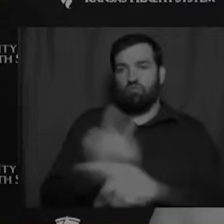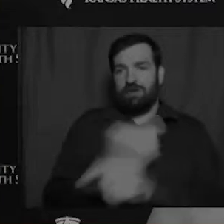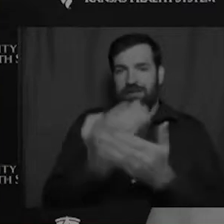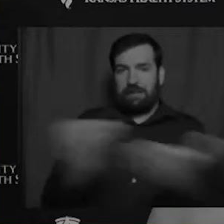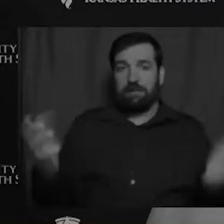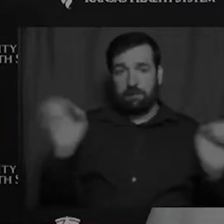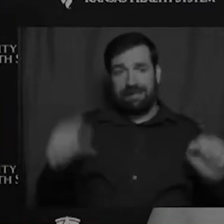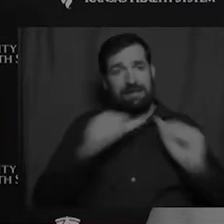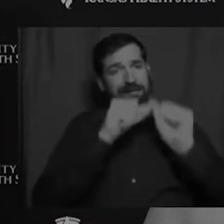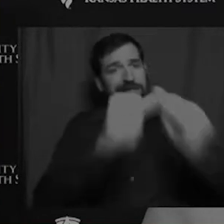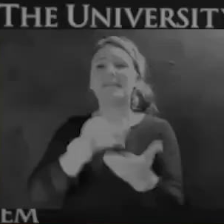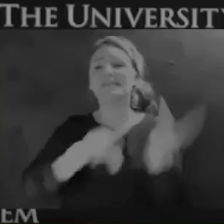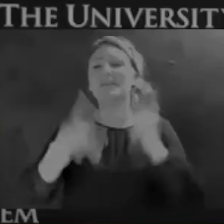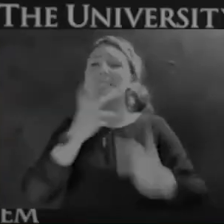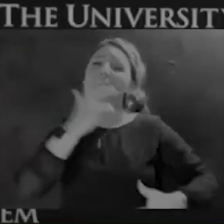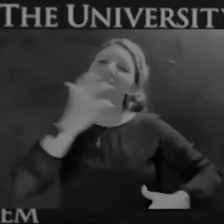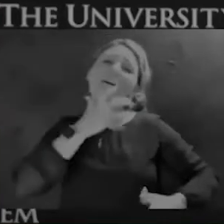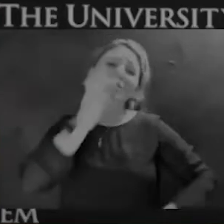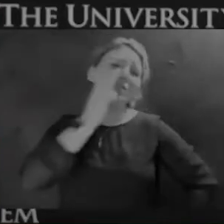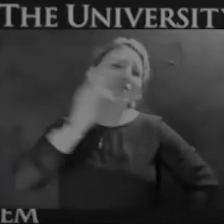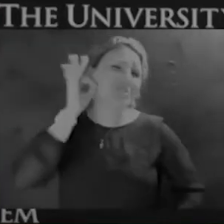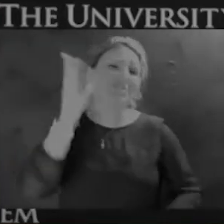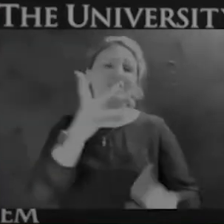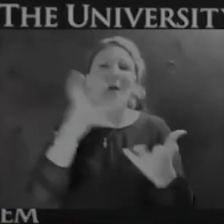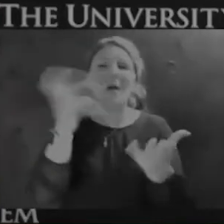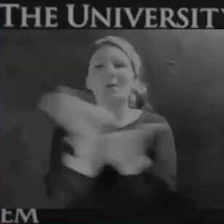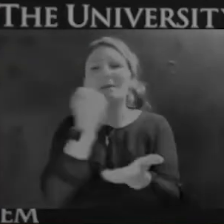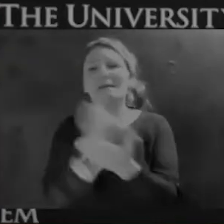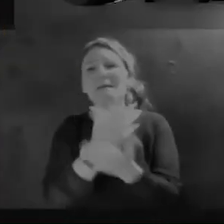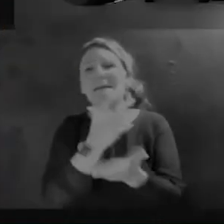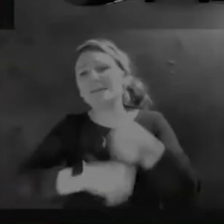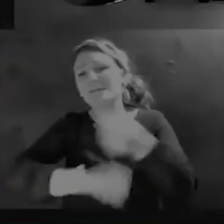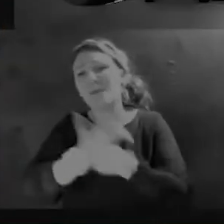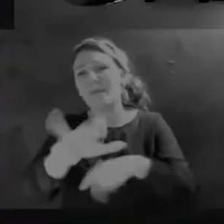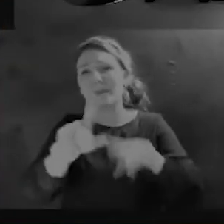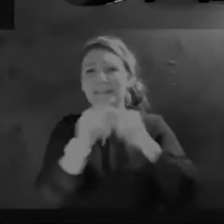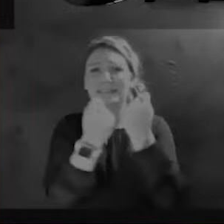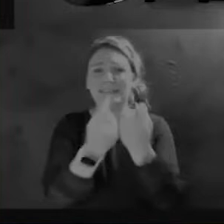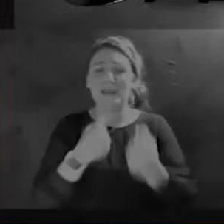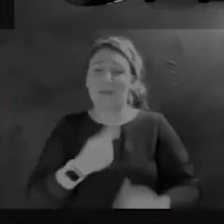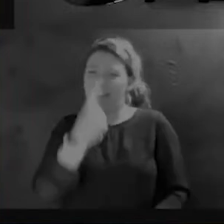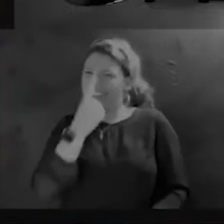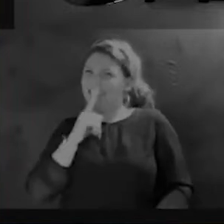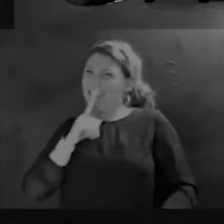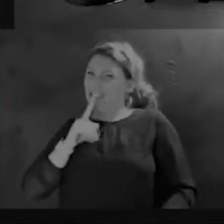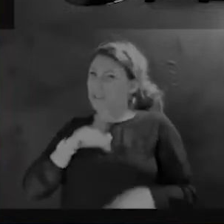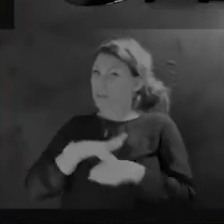Mics with Dr. Stites podcasts. Now everywhere podcasts are available.